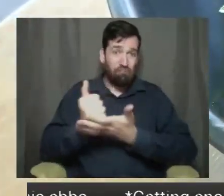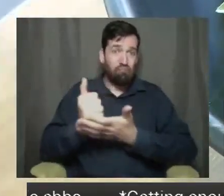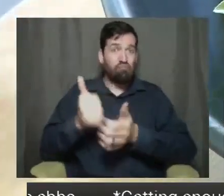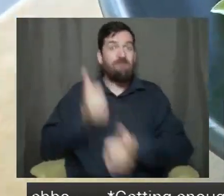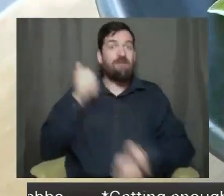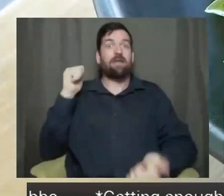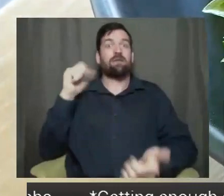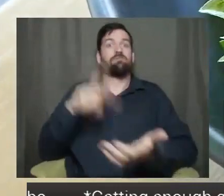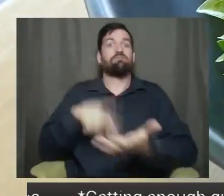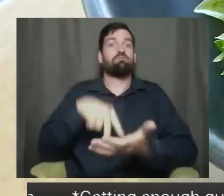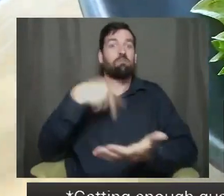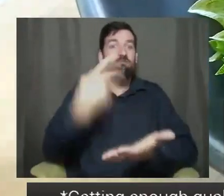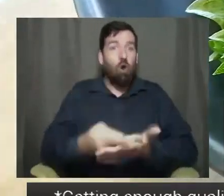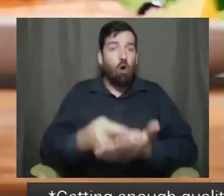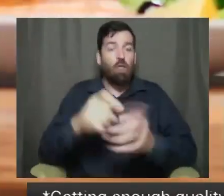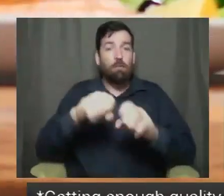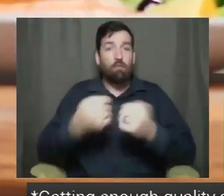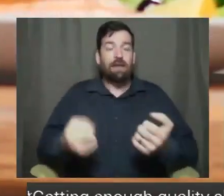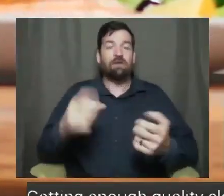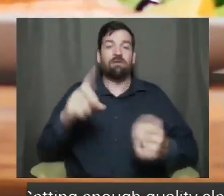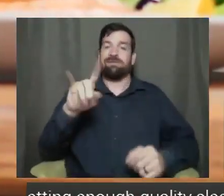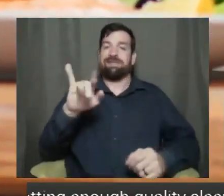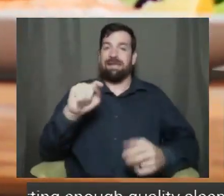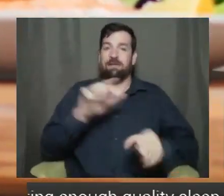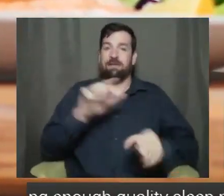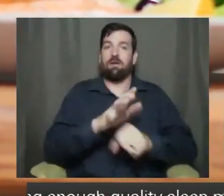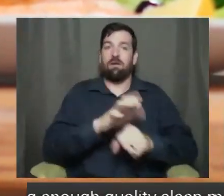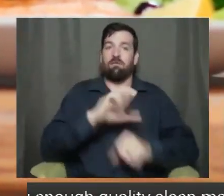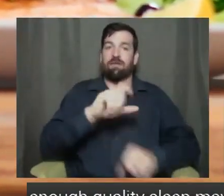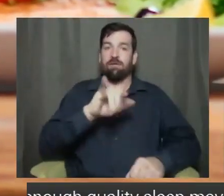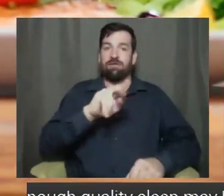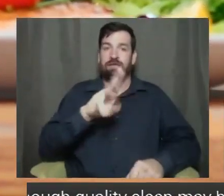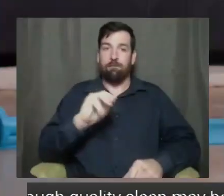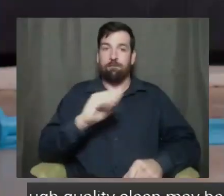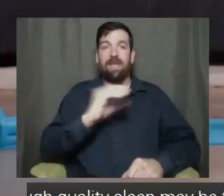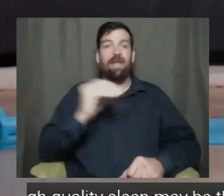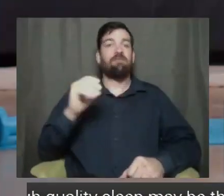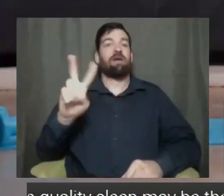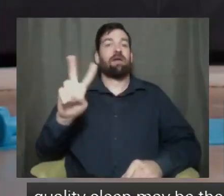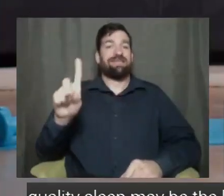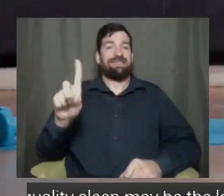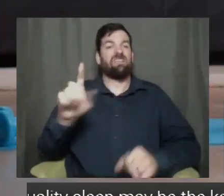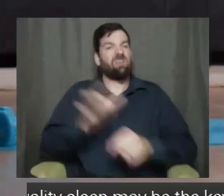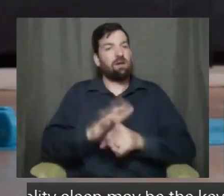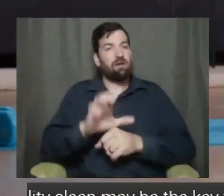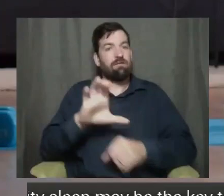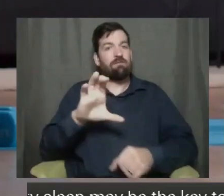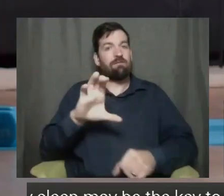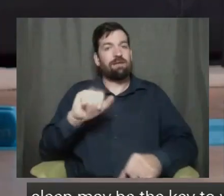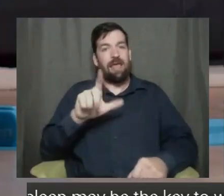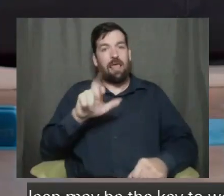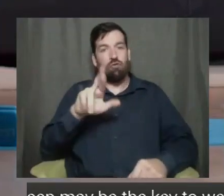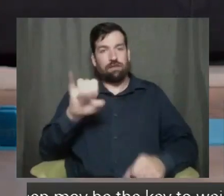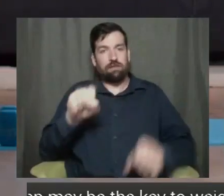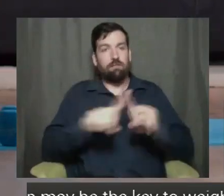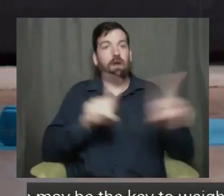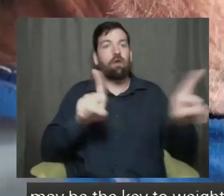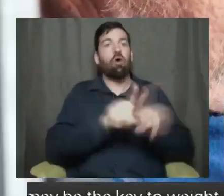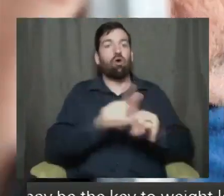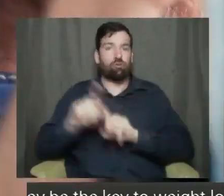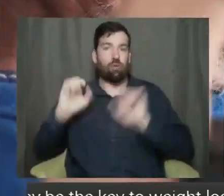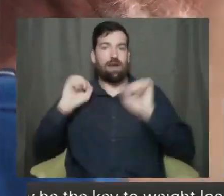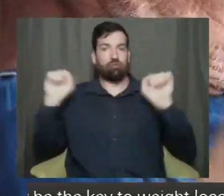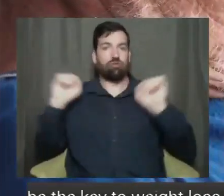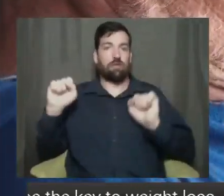diet, making sure you get enough calcium and vitamin D and enough calories, but also through exercise. Bone responds to